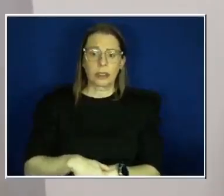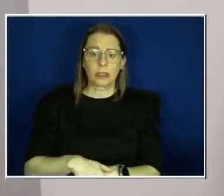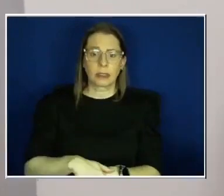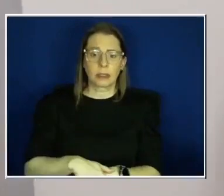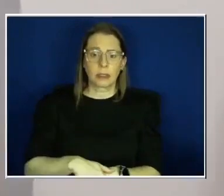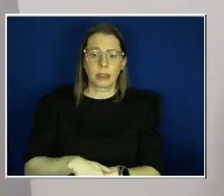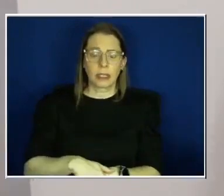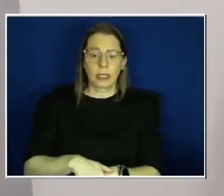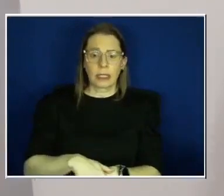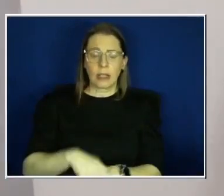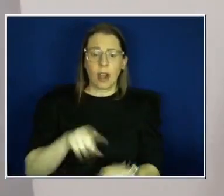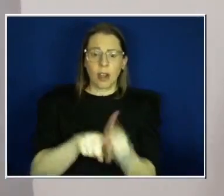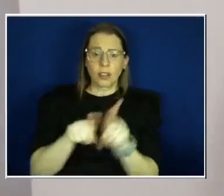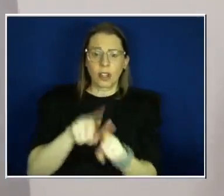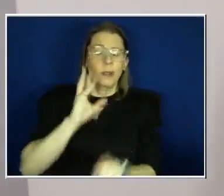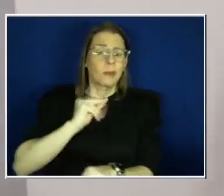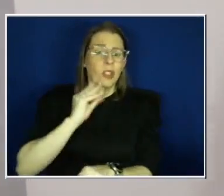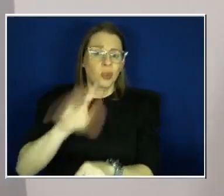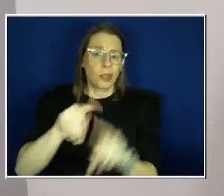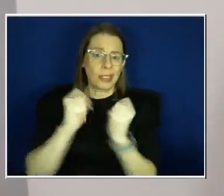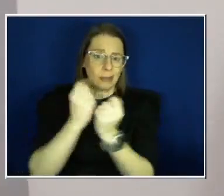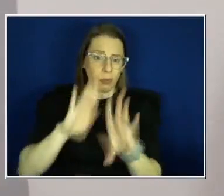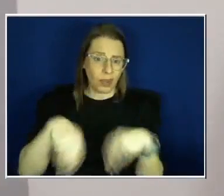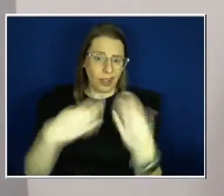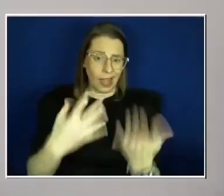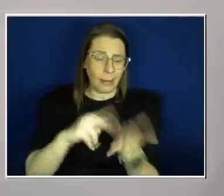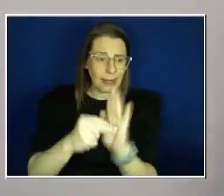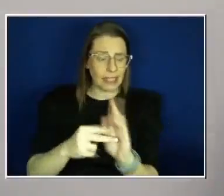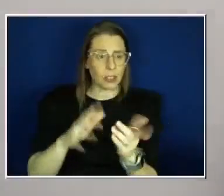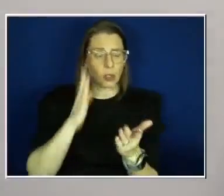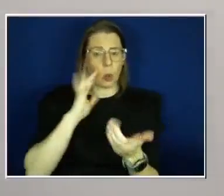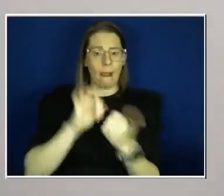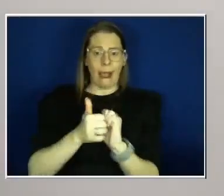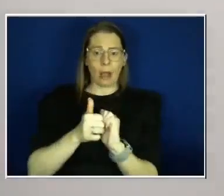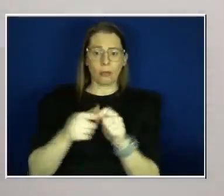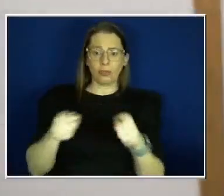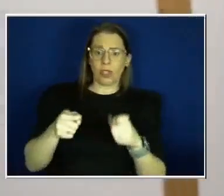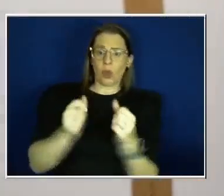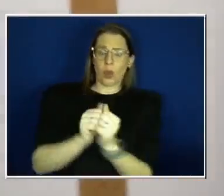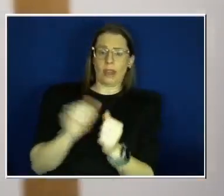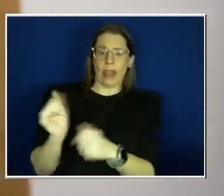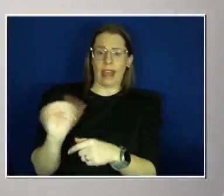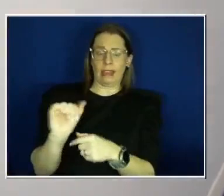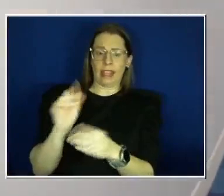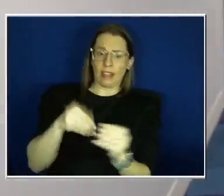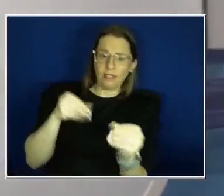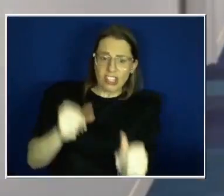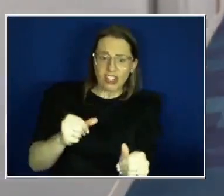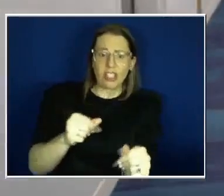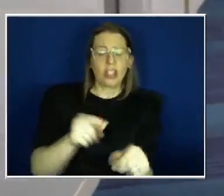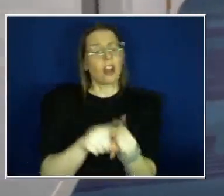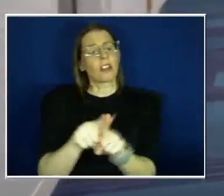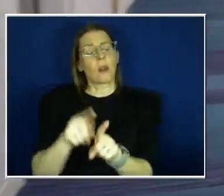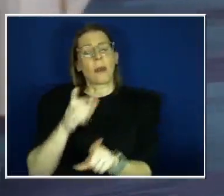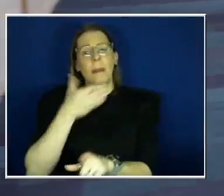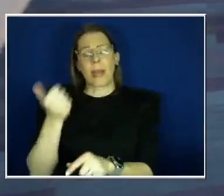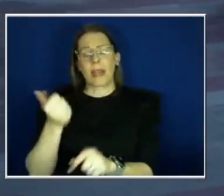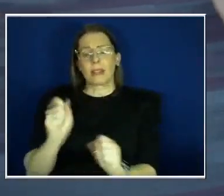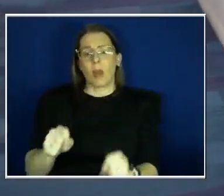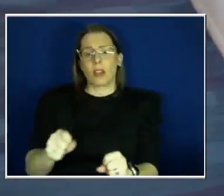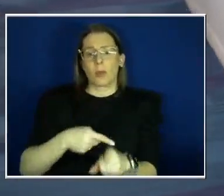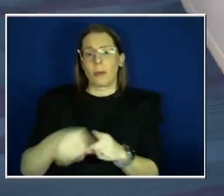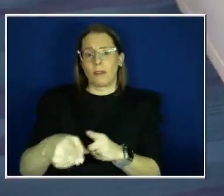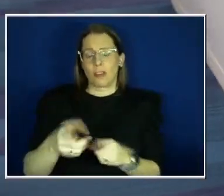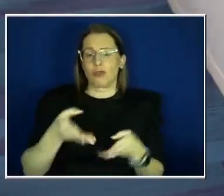that your team brings and knowing how to deal with athletes efficiently and also how to deal with them in the best possible and professional way.